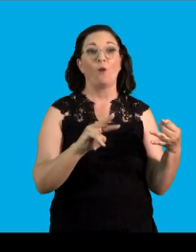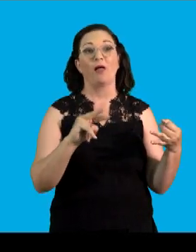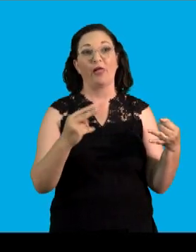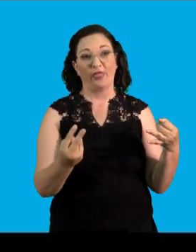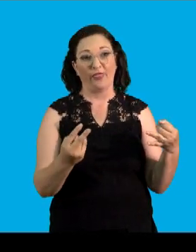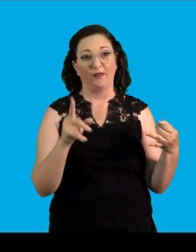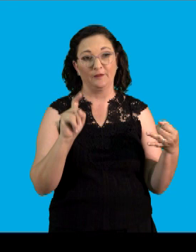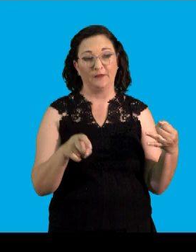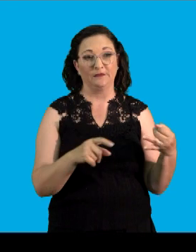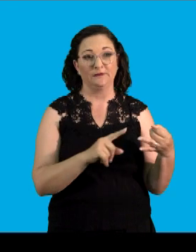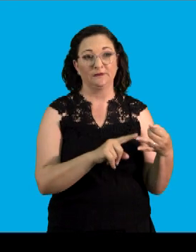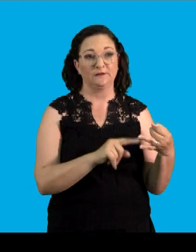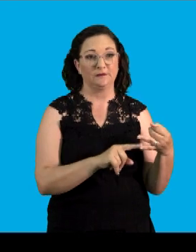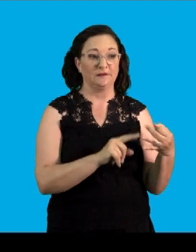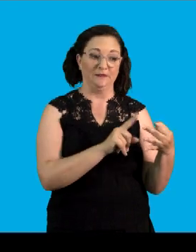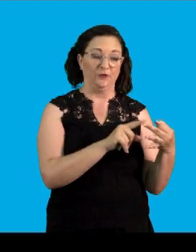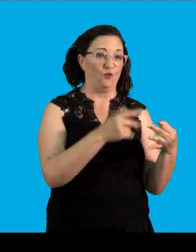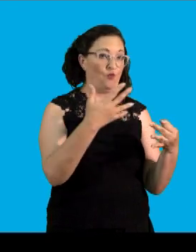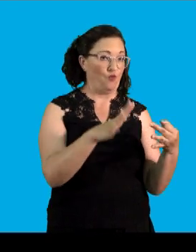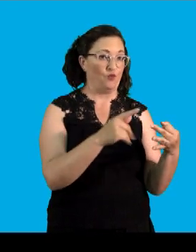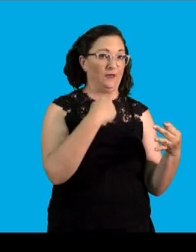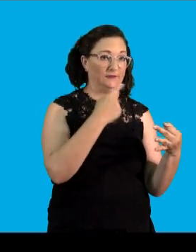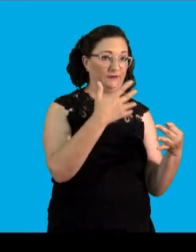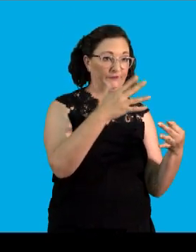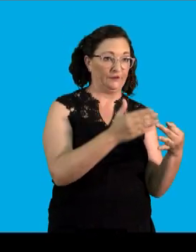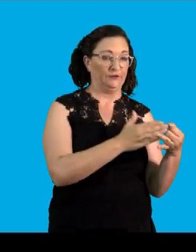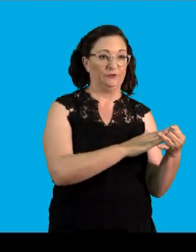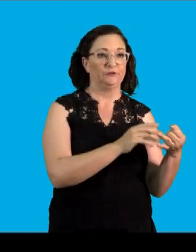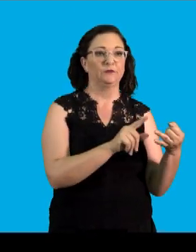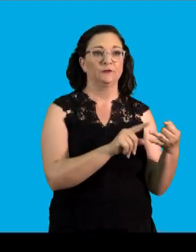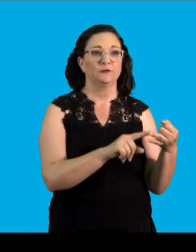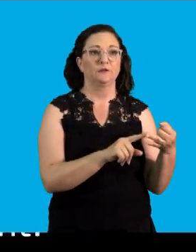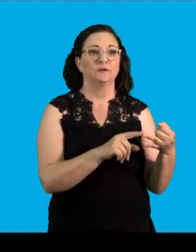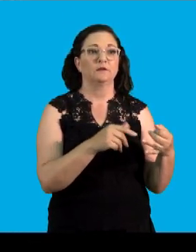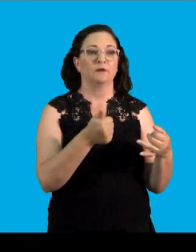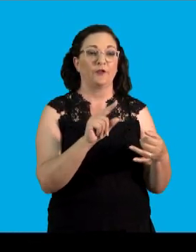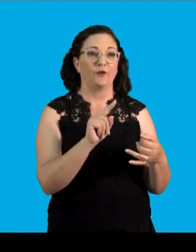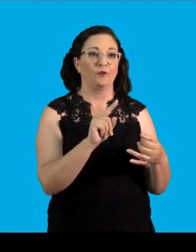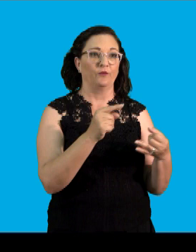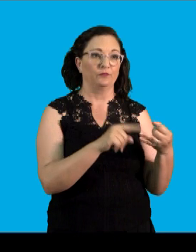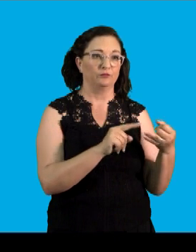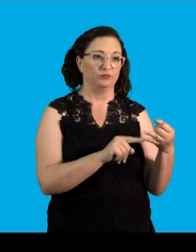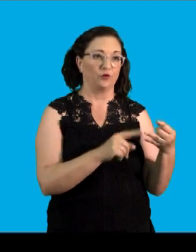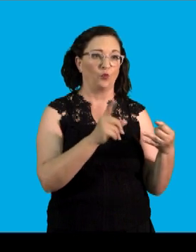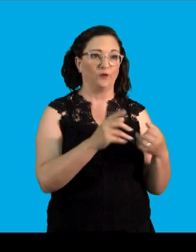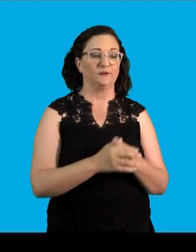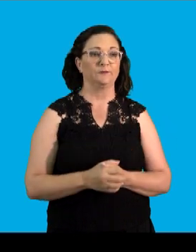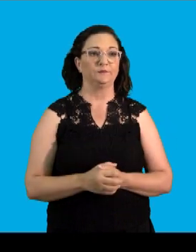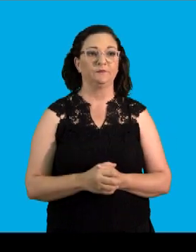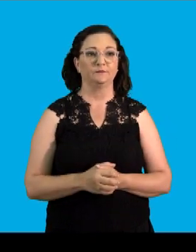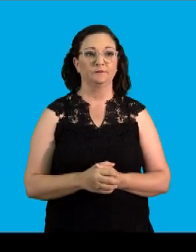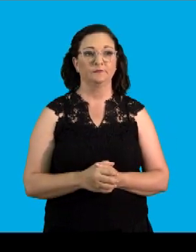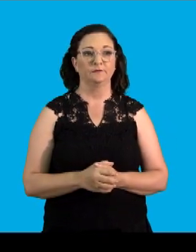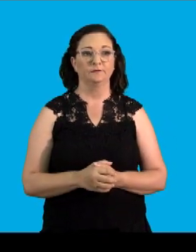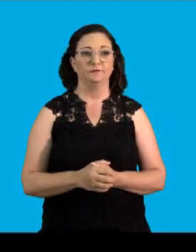other. So basically they're saying other than the one that you've mentioned there. So what are those other ones? Right.